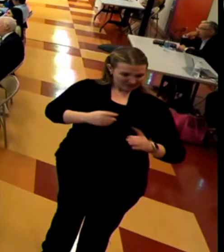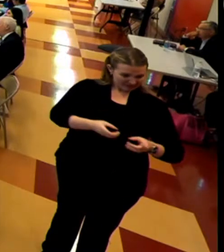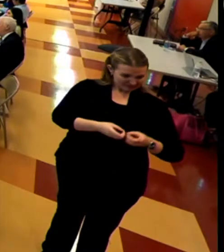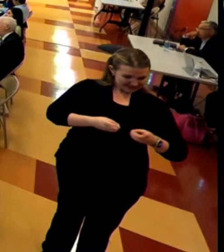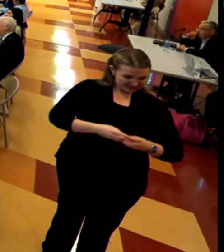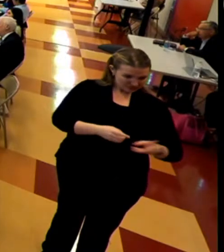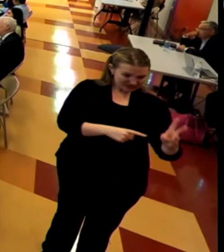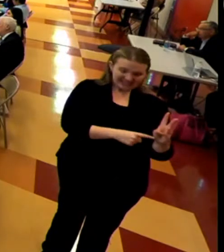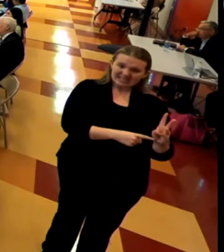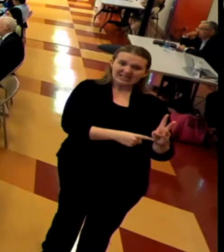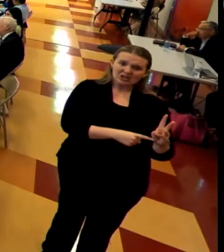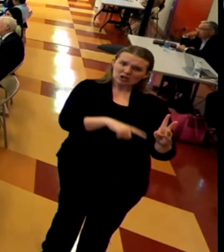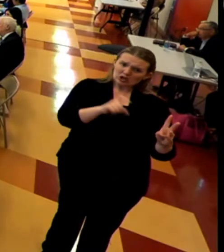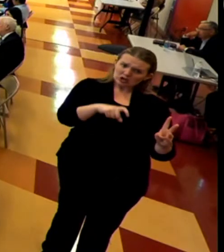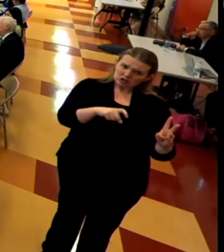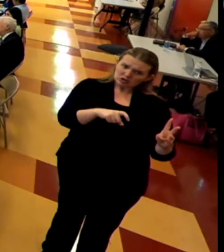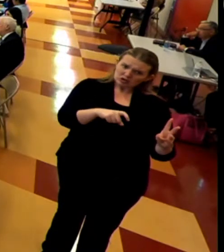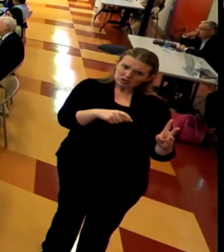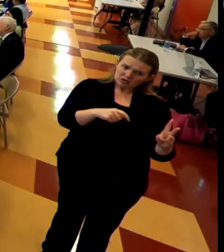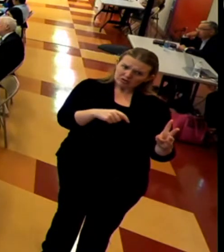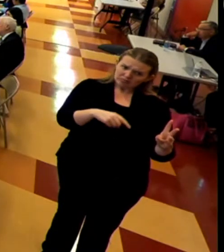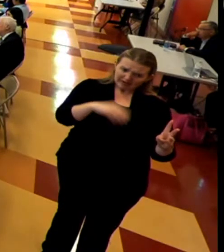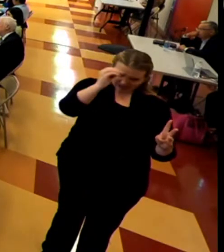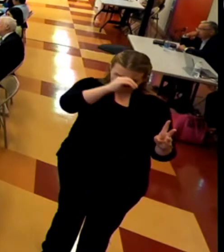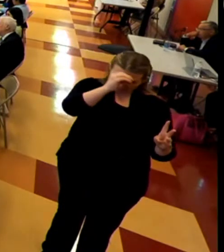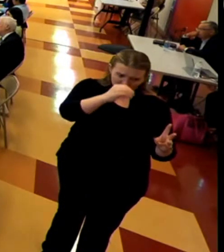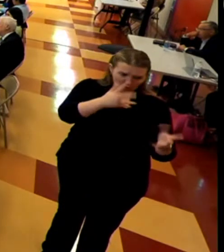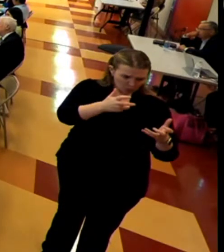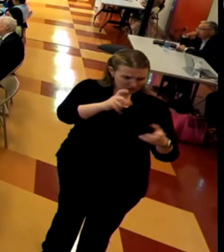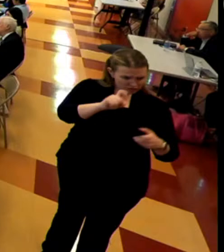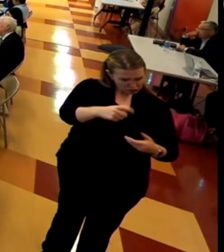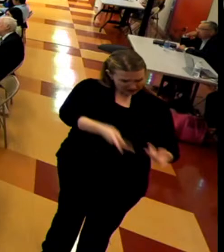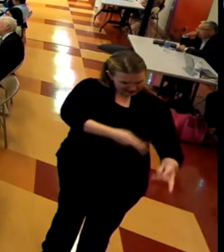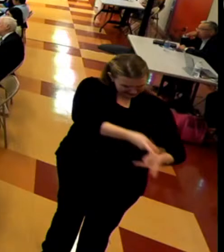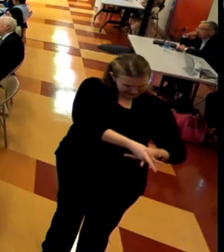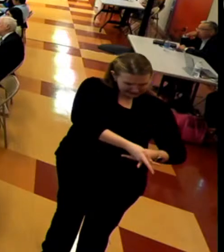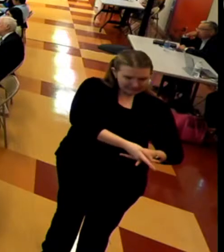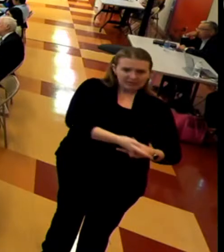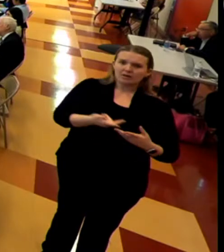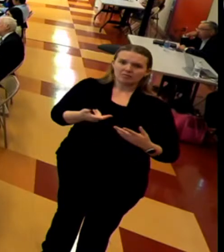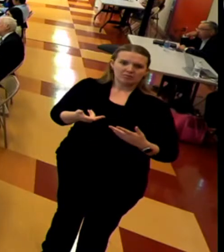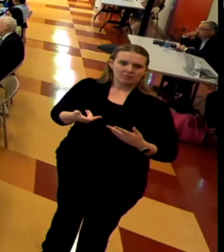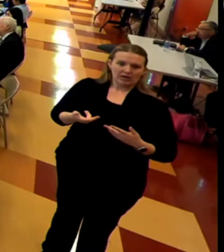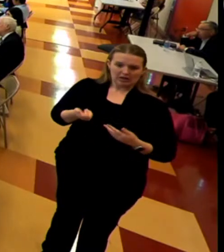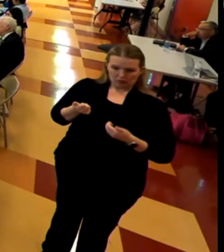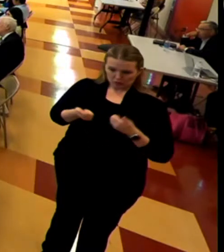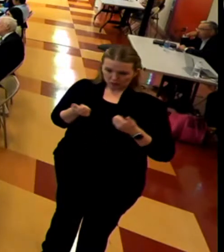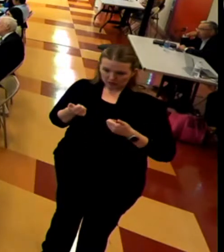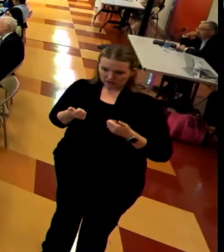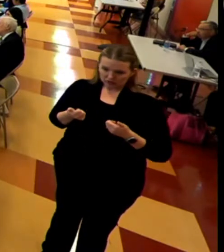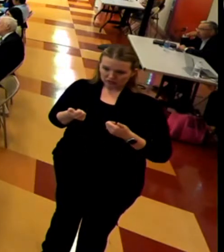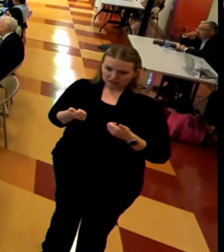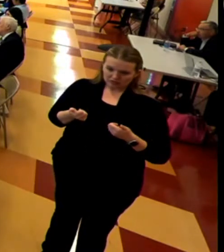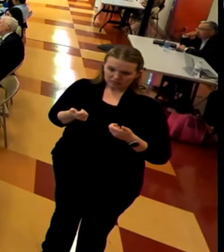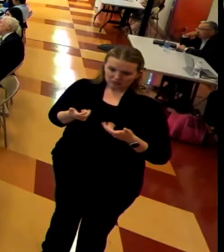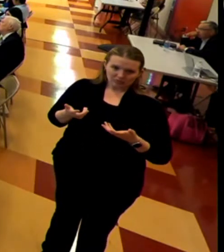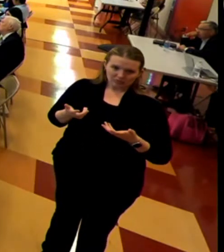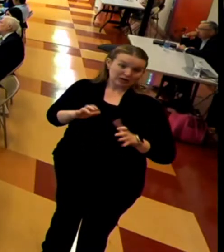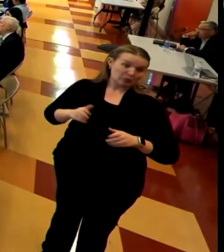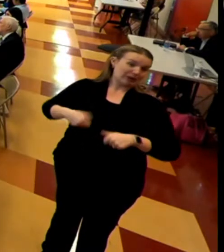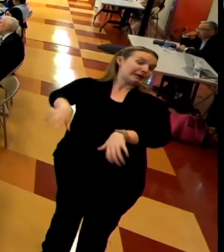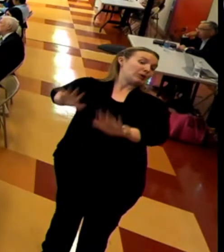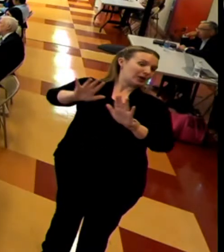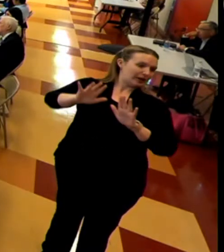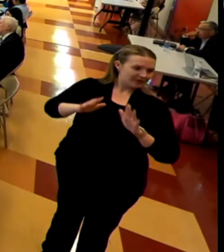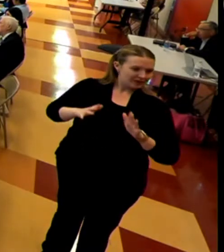District 6, should have a say-so on what they should keep and what they should not really want to get rid of anything, but have a